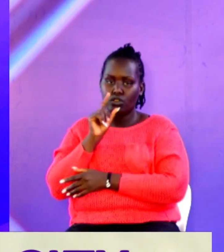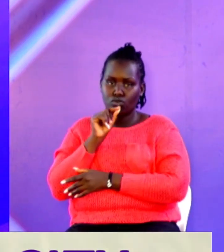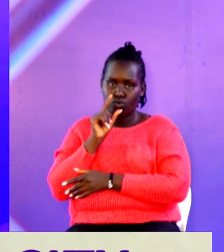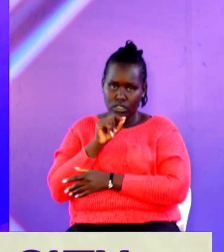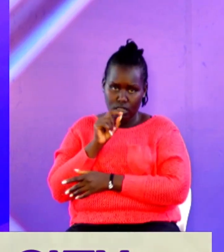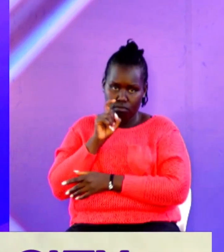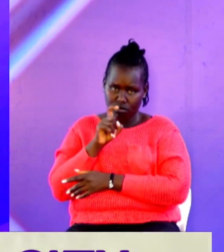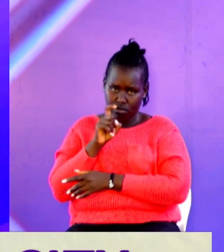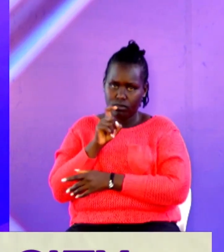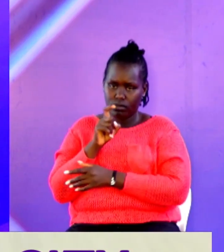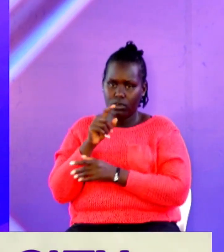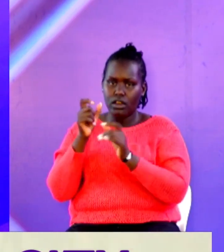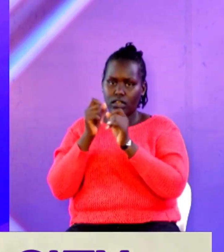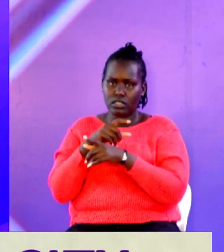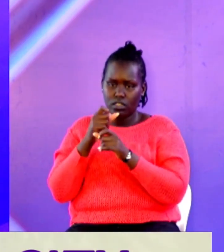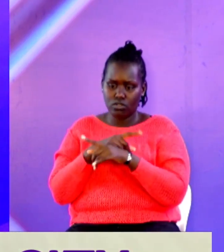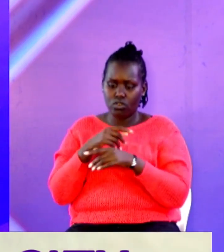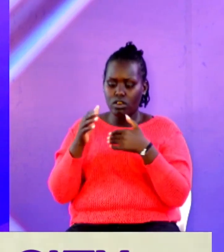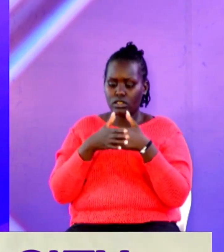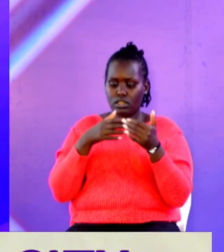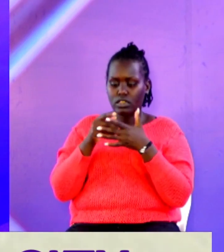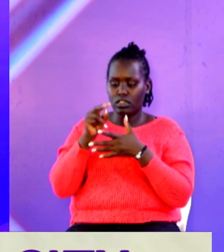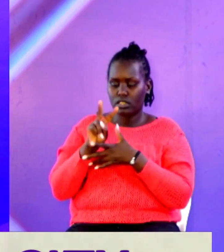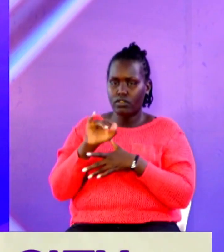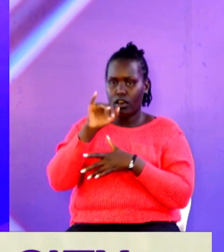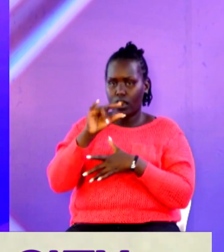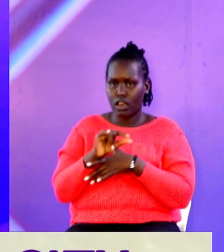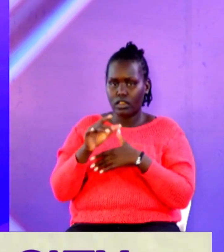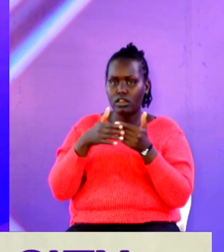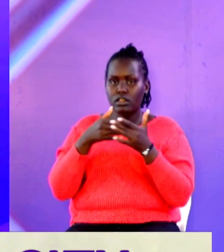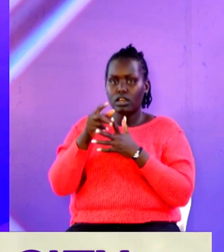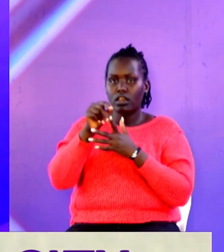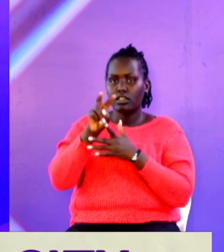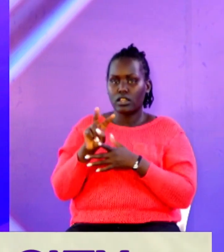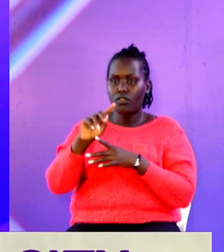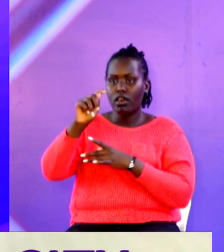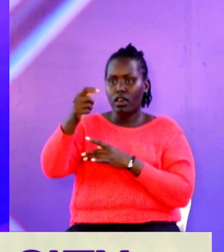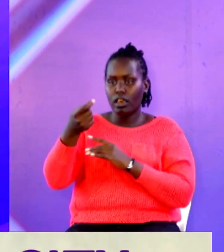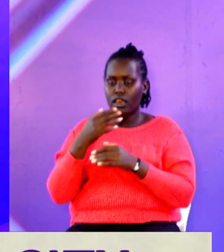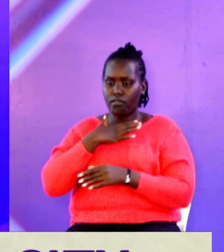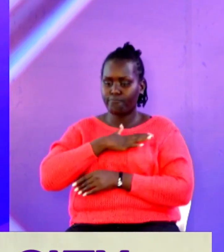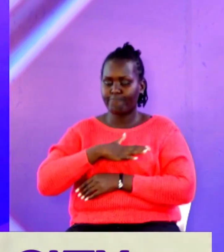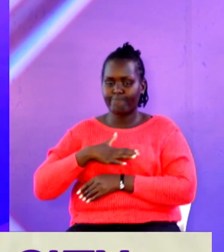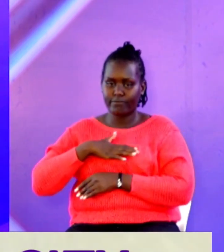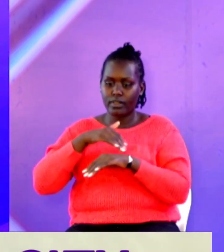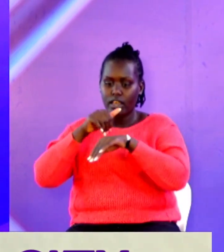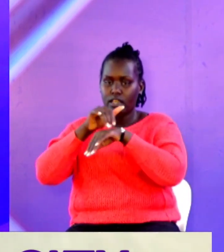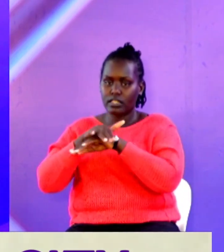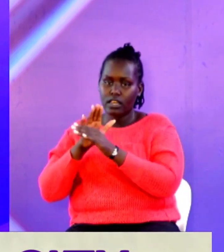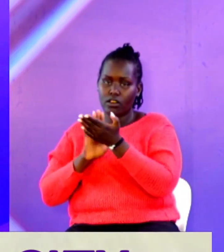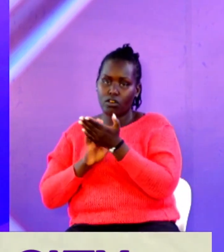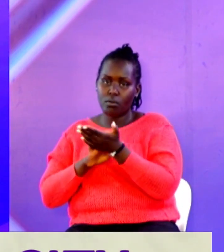Science TV Kenya. TikTok, Science TV Kenya. Instagram is Science TV Kenya. Please send in your